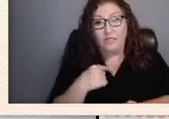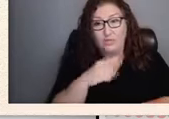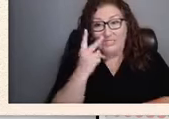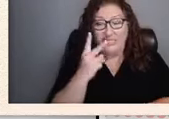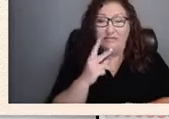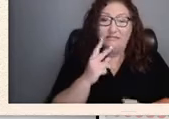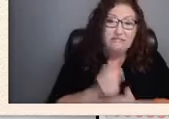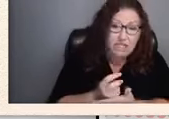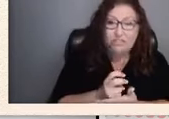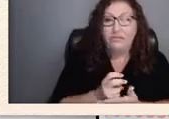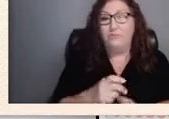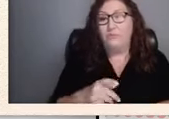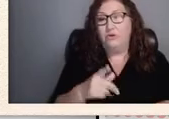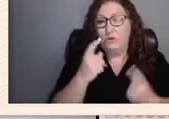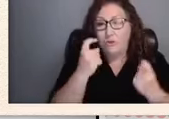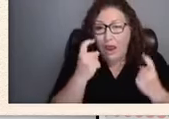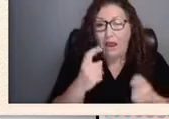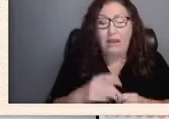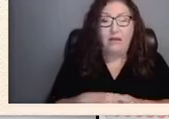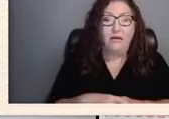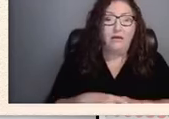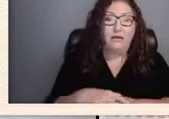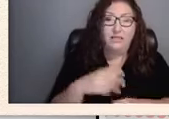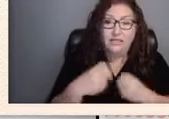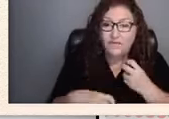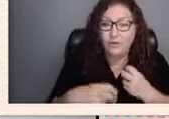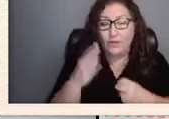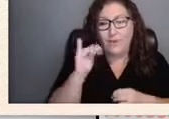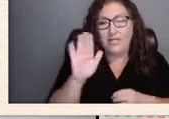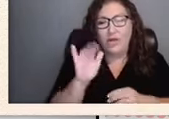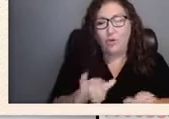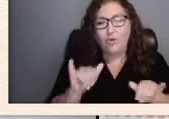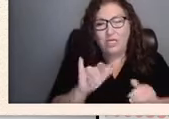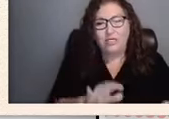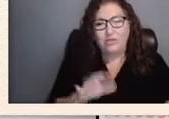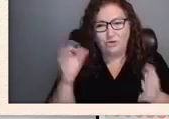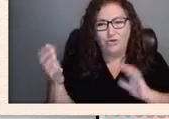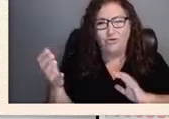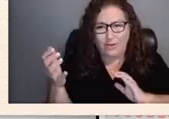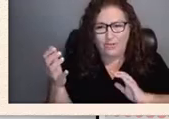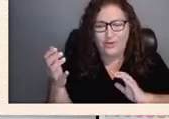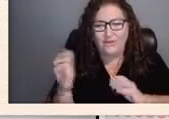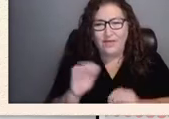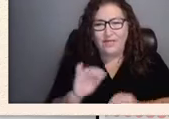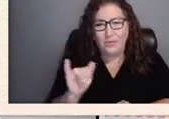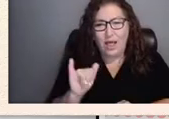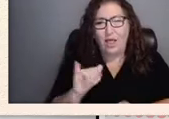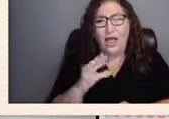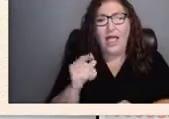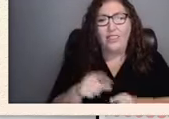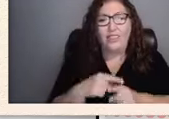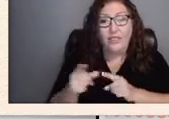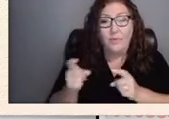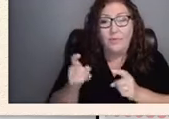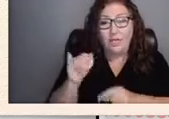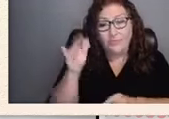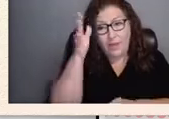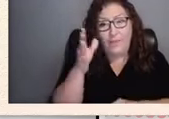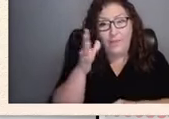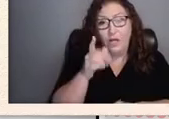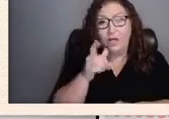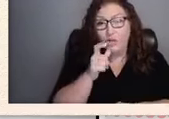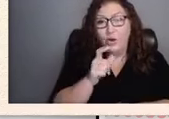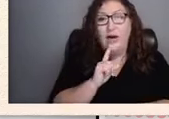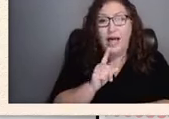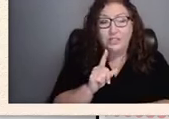crying, the difficulty, because their routines are disrupted as well. And then they're being managed by parents who are actually being asked to